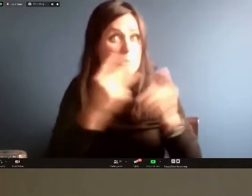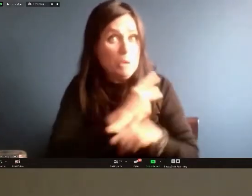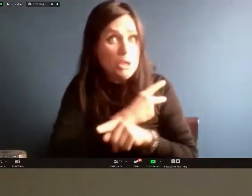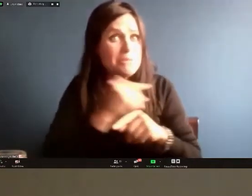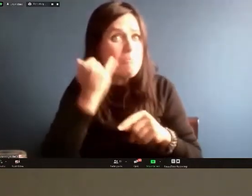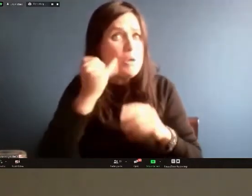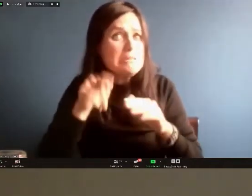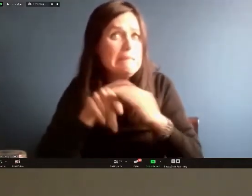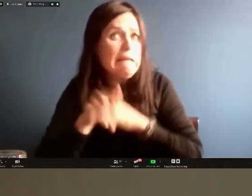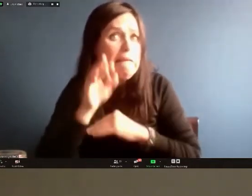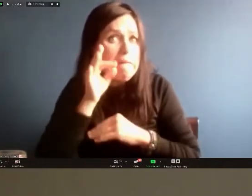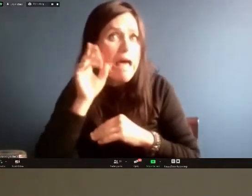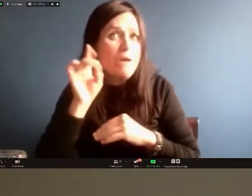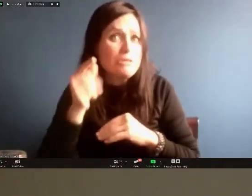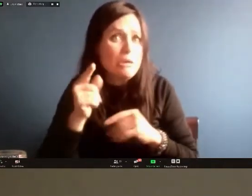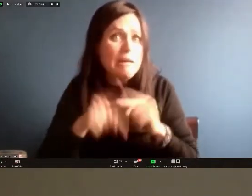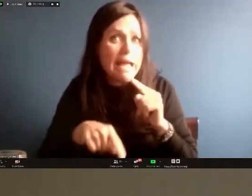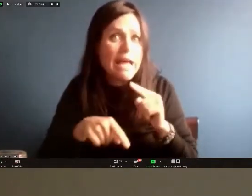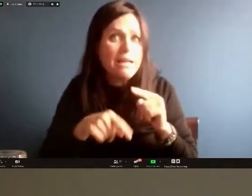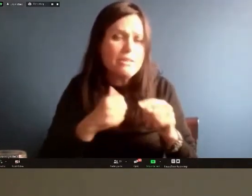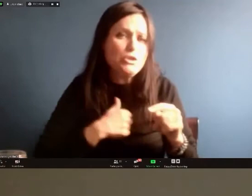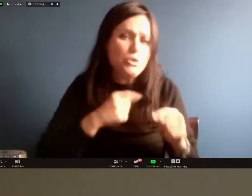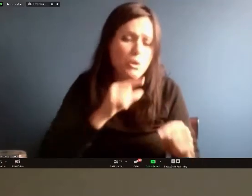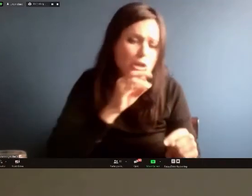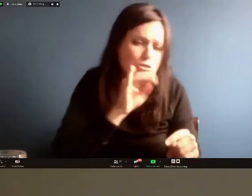dog, for example. Sorry, gerbils, but